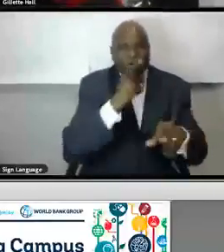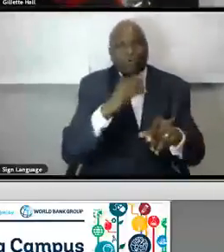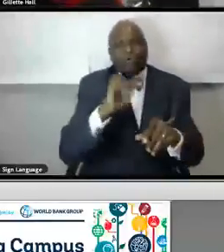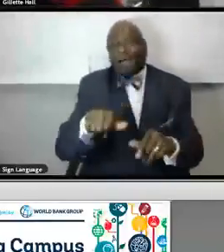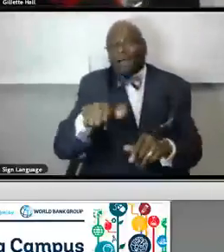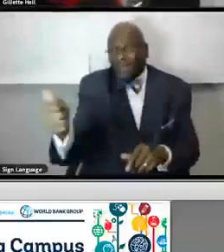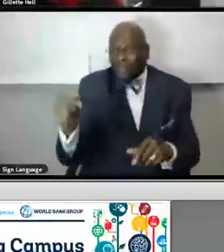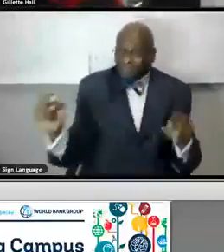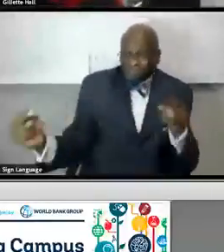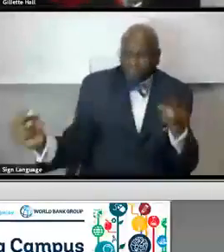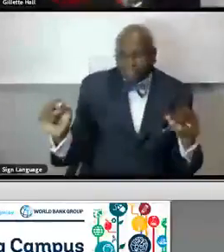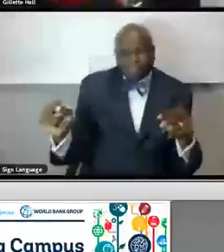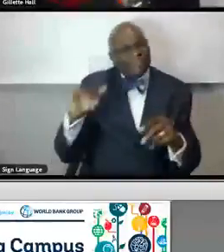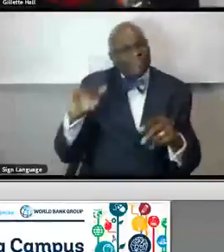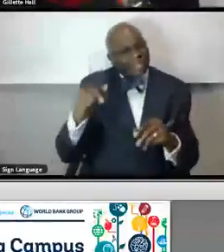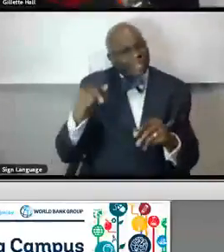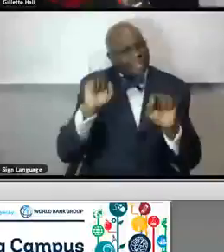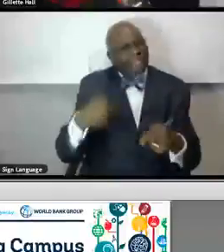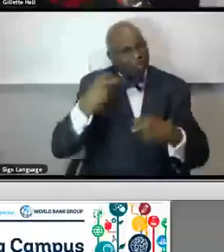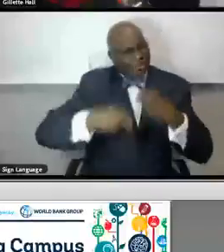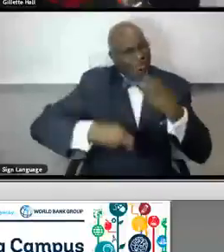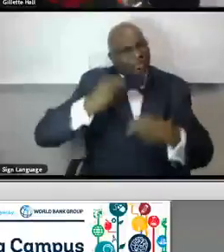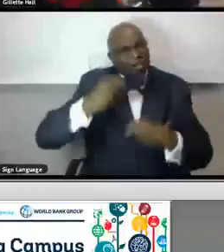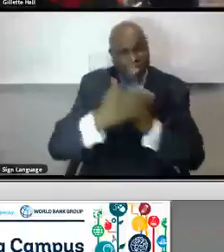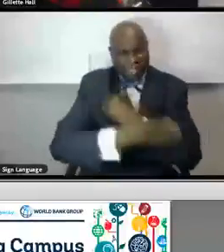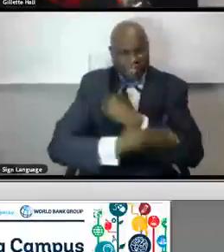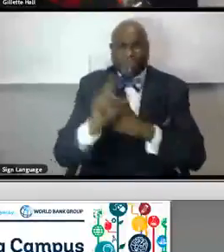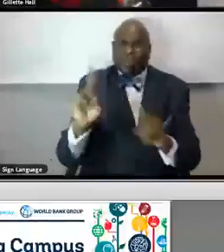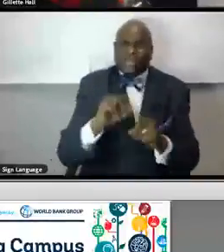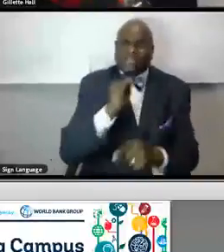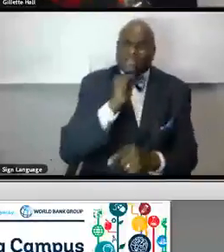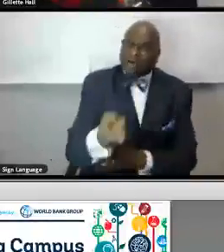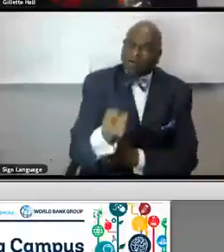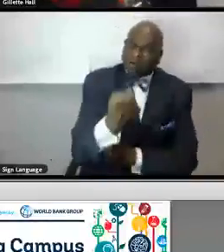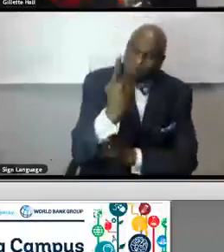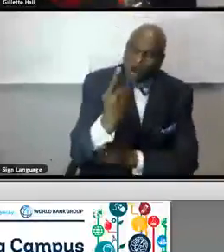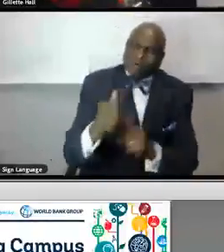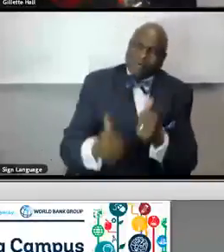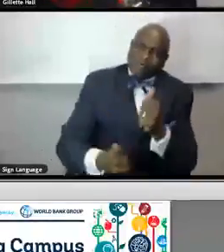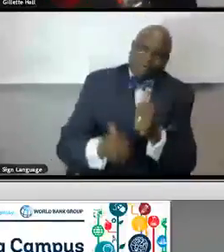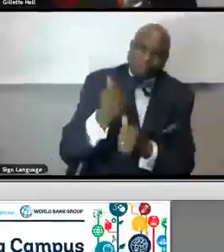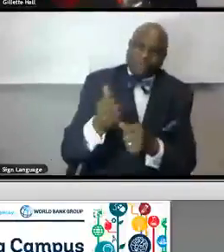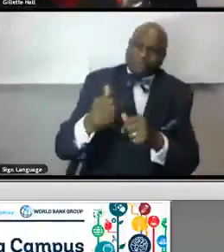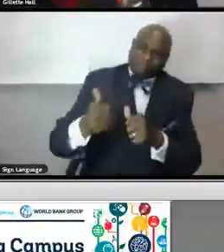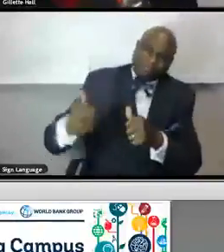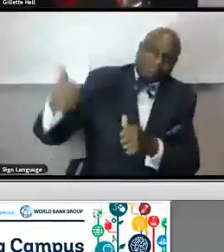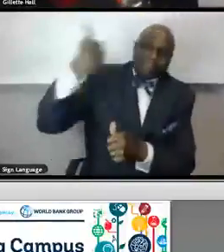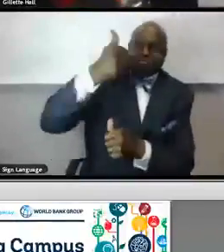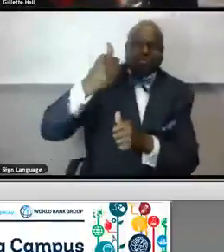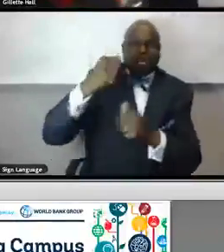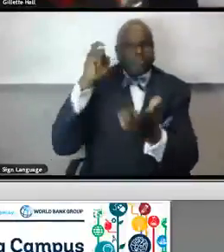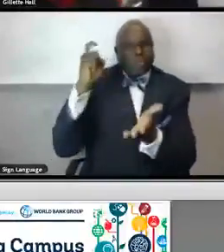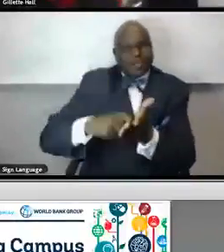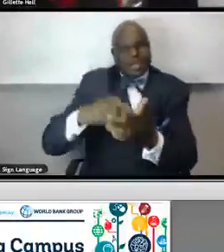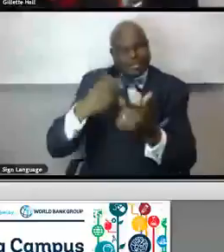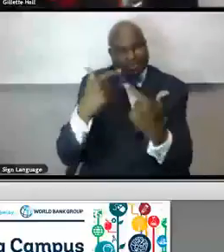another. So it can be difficult in countries where there isn't one dominant recognized indigenous language, or one or